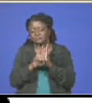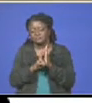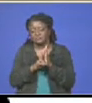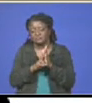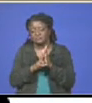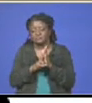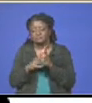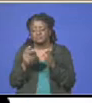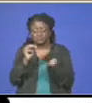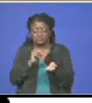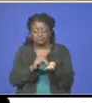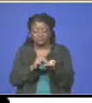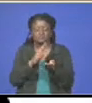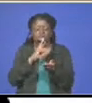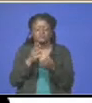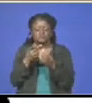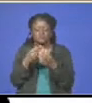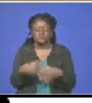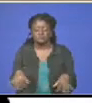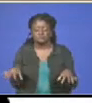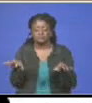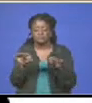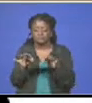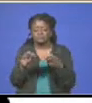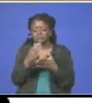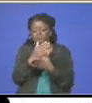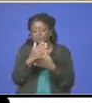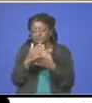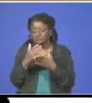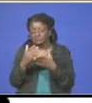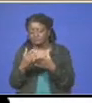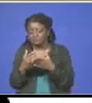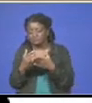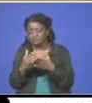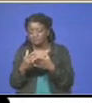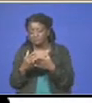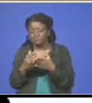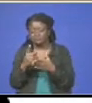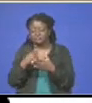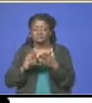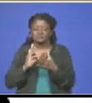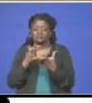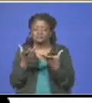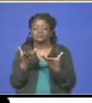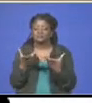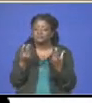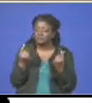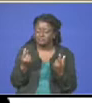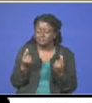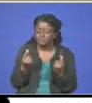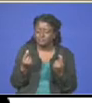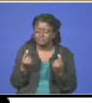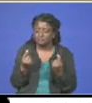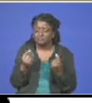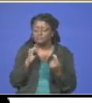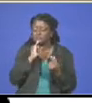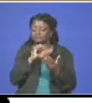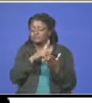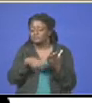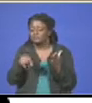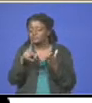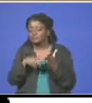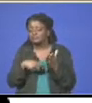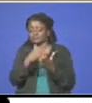a critical component. And so what we'd like to do in a very real way is to eliminate some